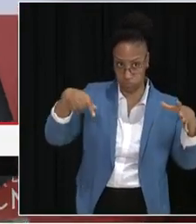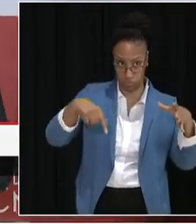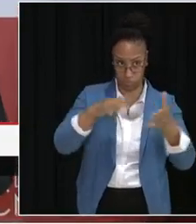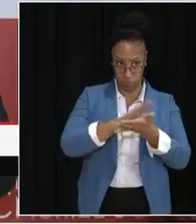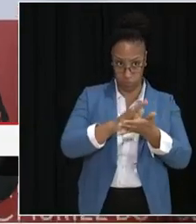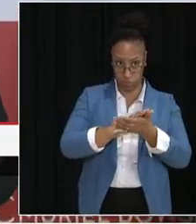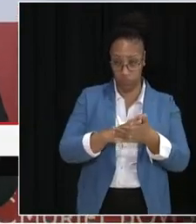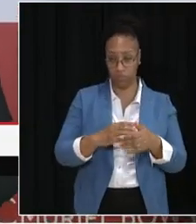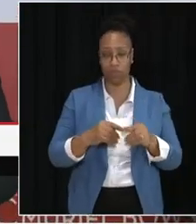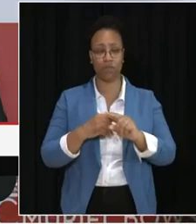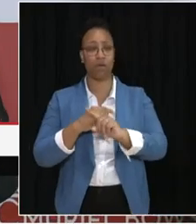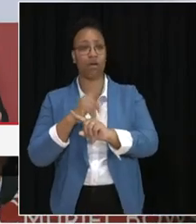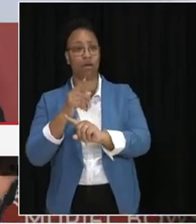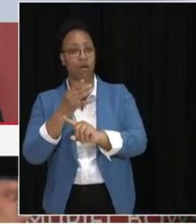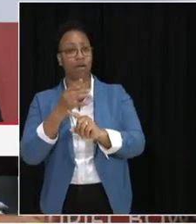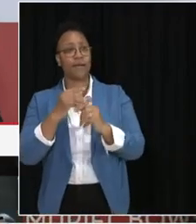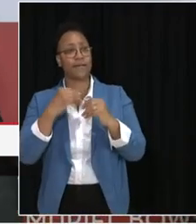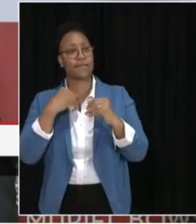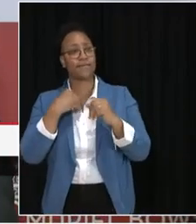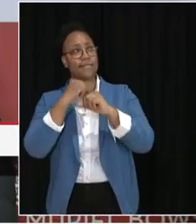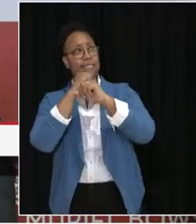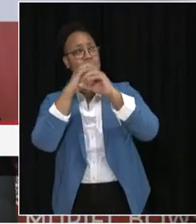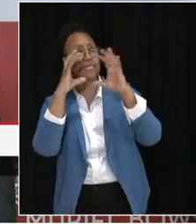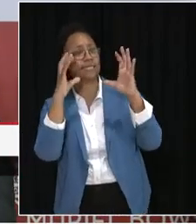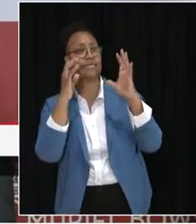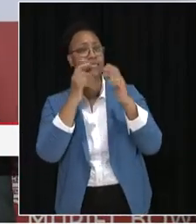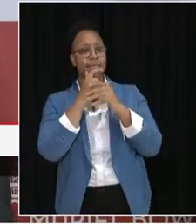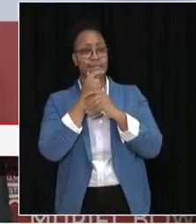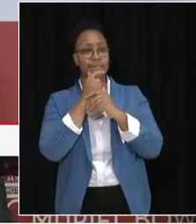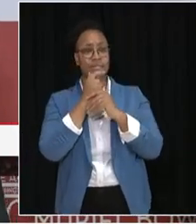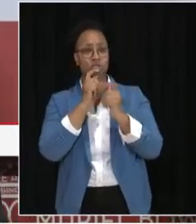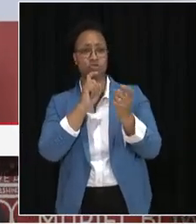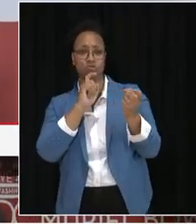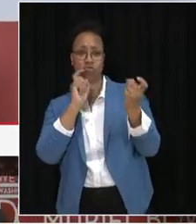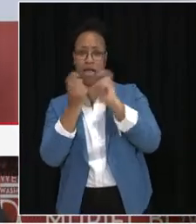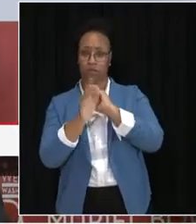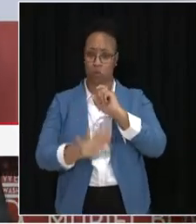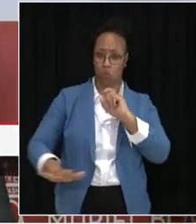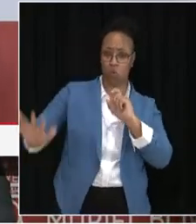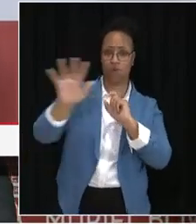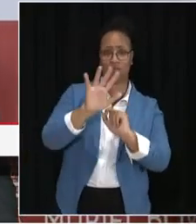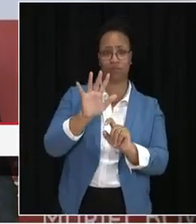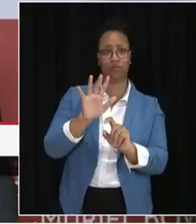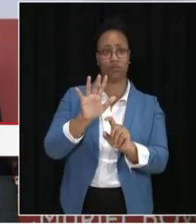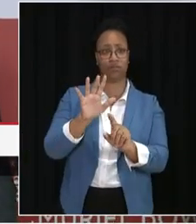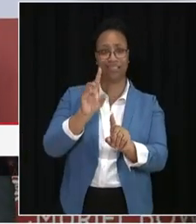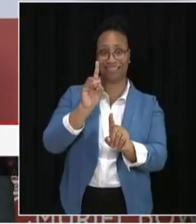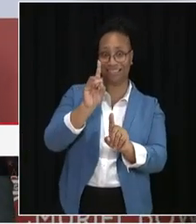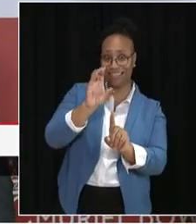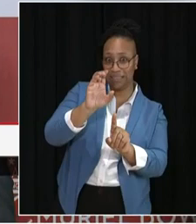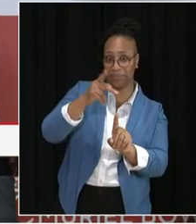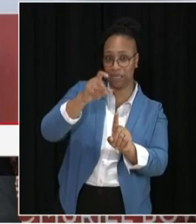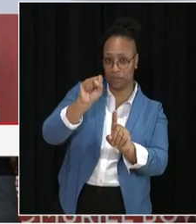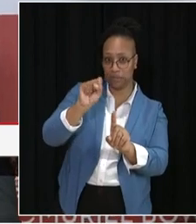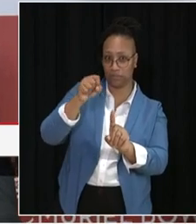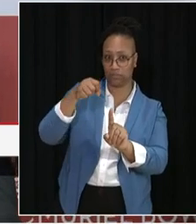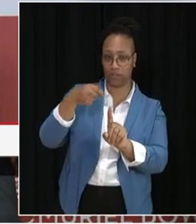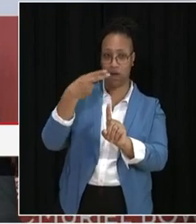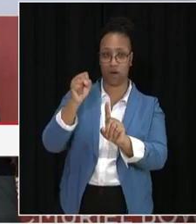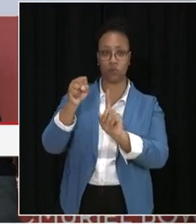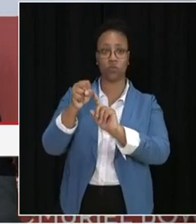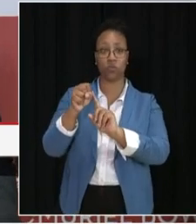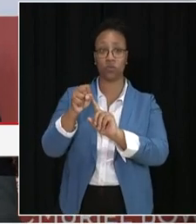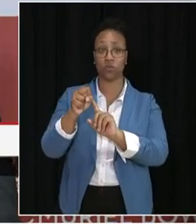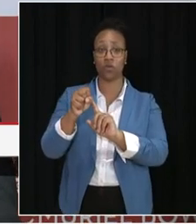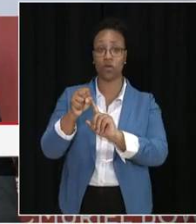to redesign and reimagine the high school experience across DC public schools. So this is not the only opportunity for students to